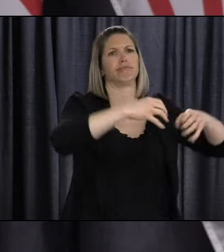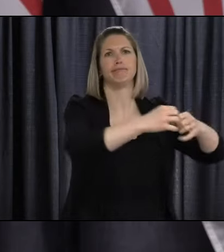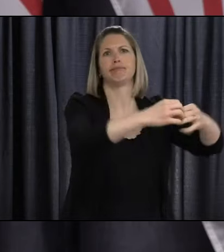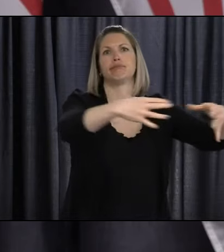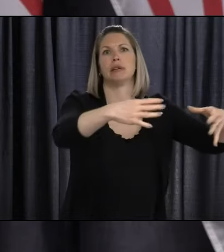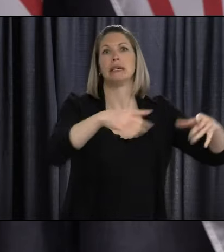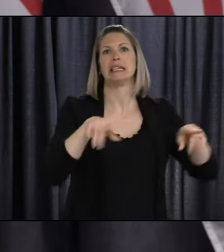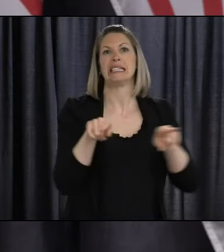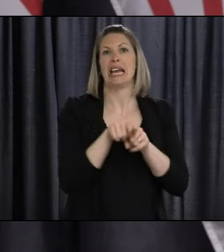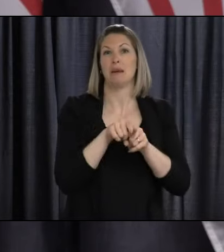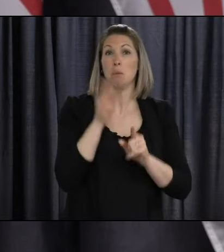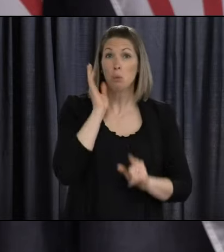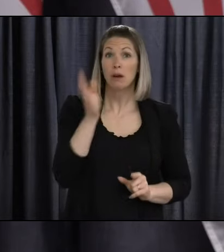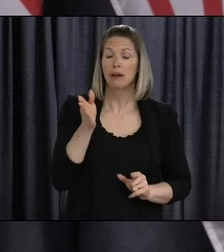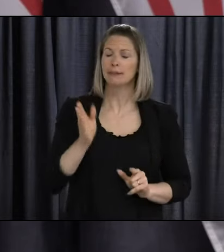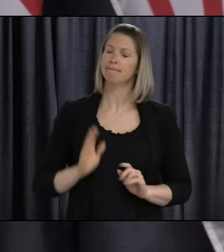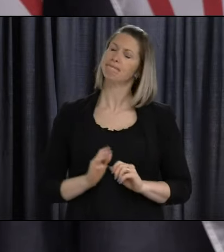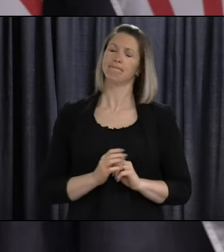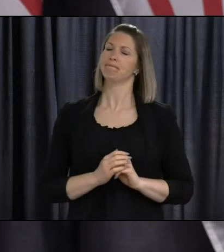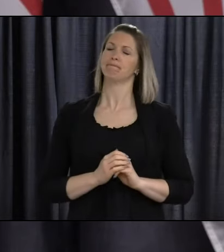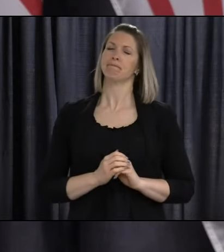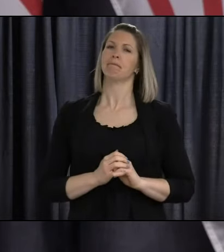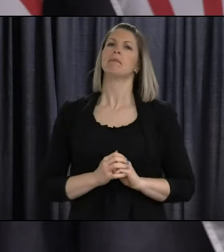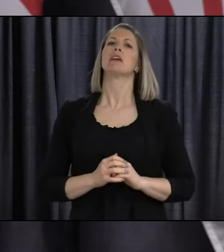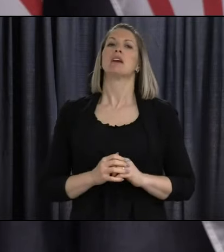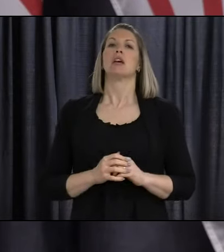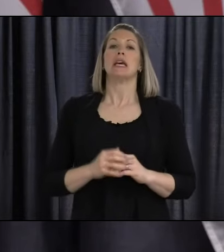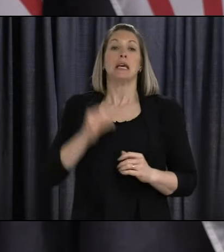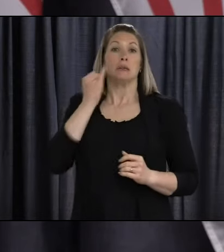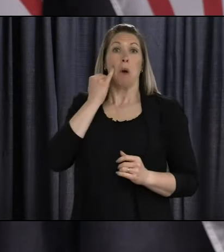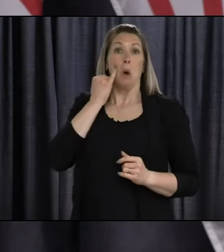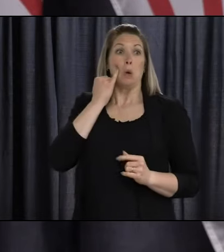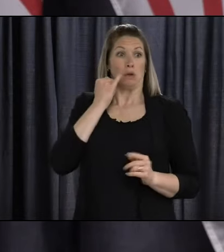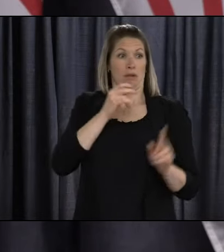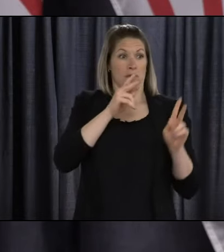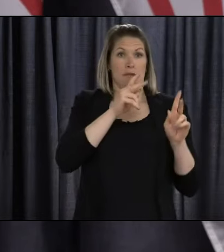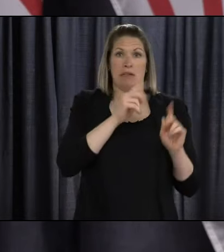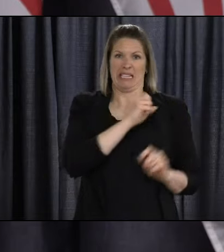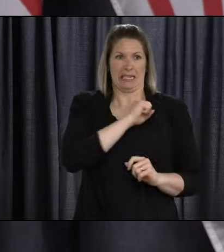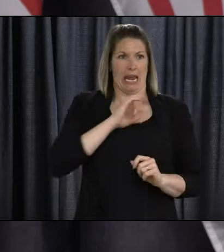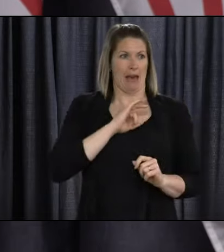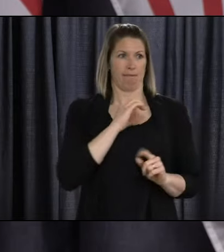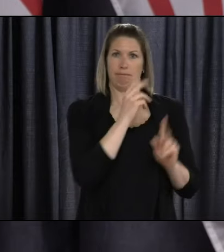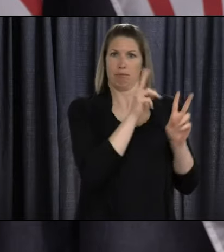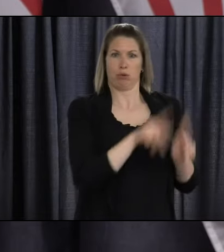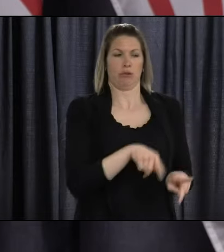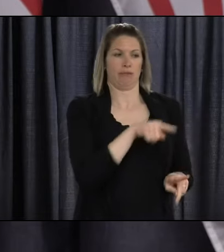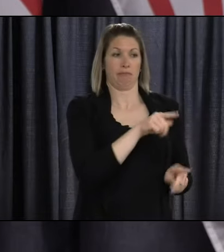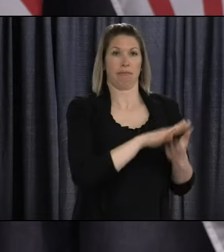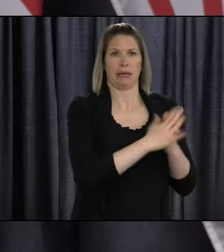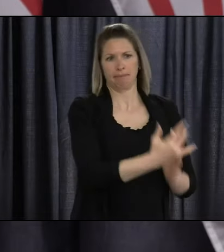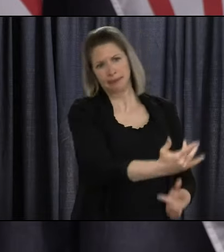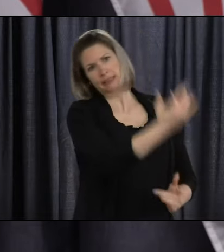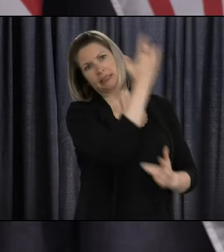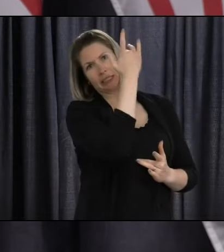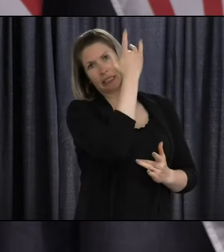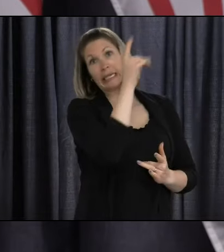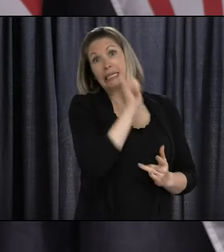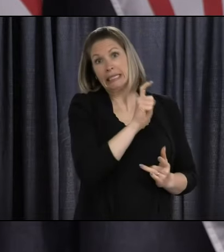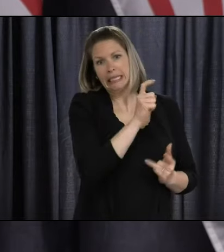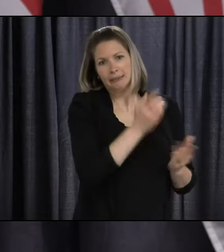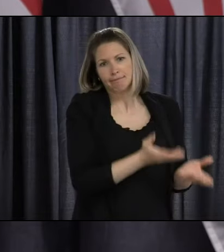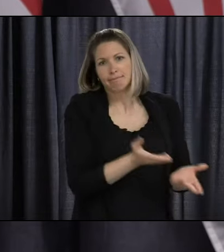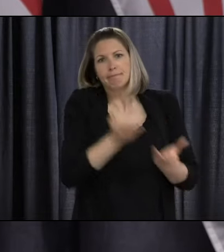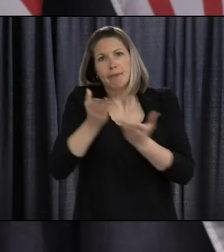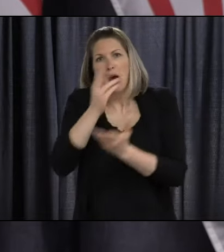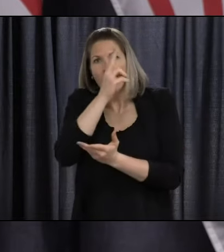ill, of course, they will be and need to have hospital care. That will happen. It's difficult to